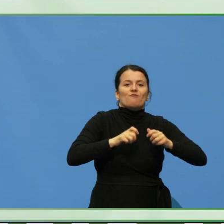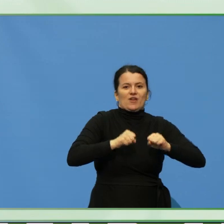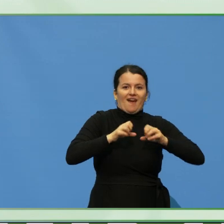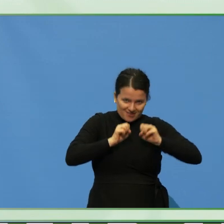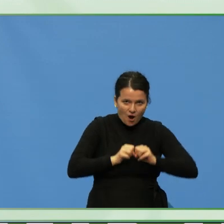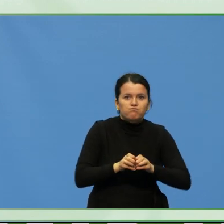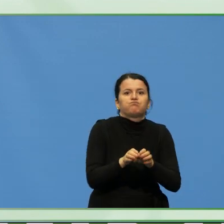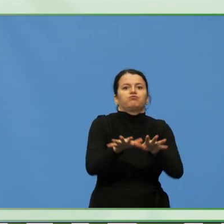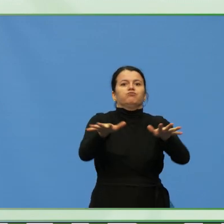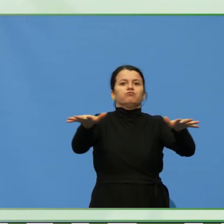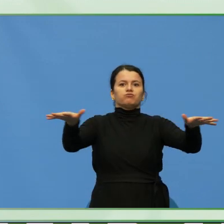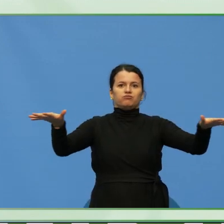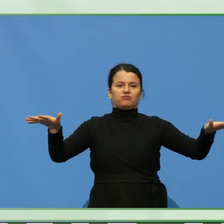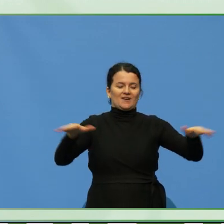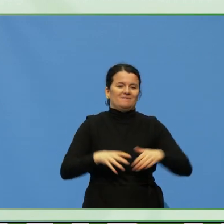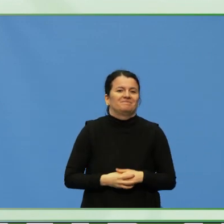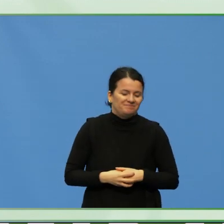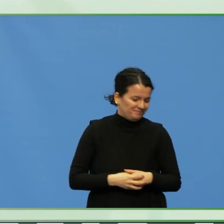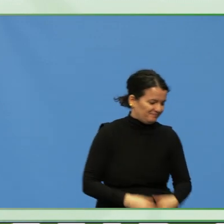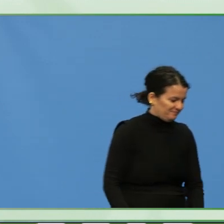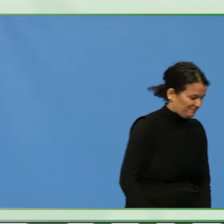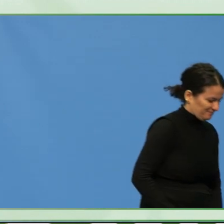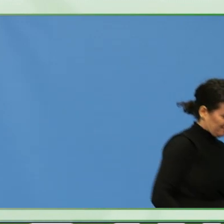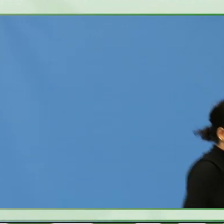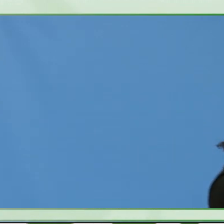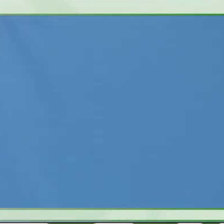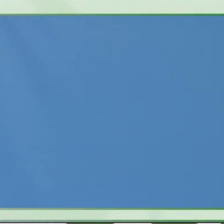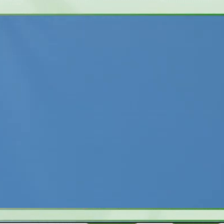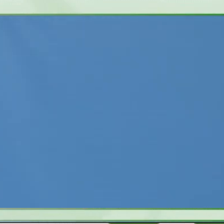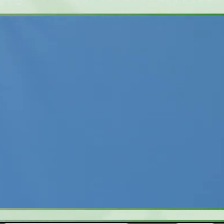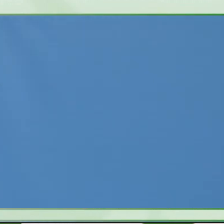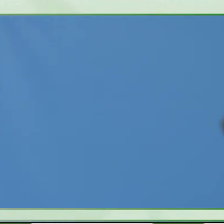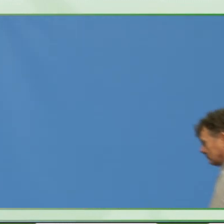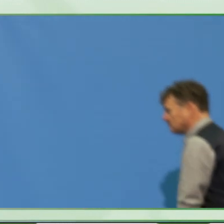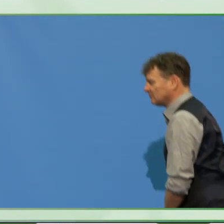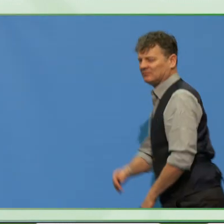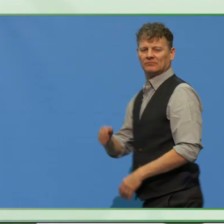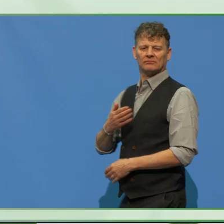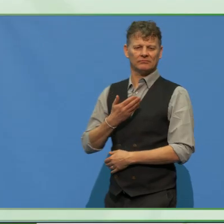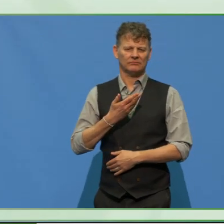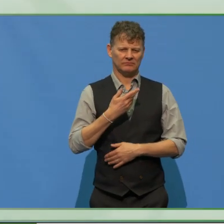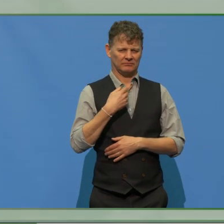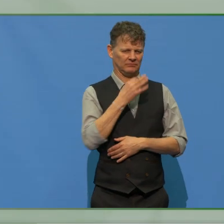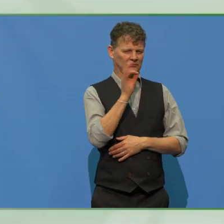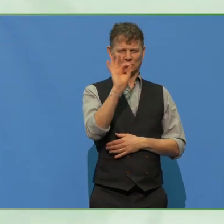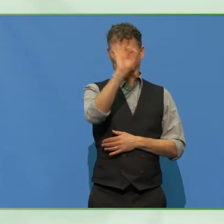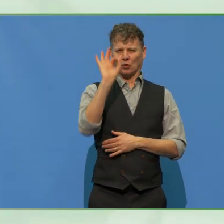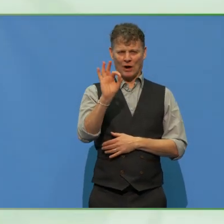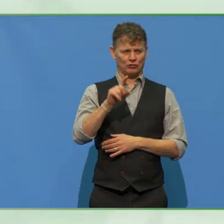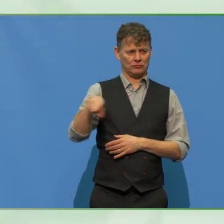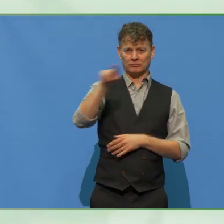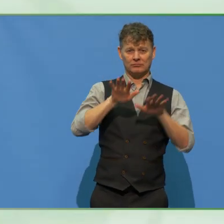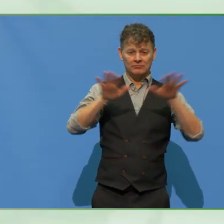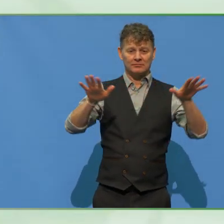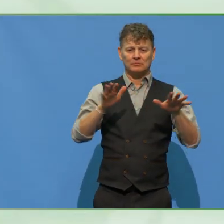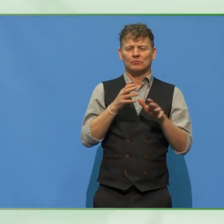question. Yep. So everybody here has now got homework to go to Copilot, Yes. to go to a generative AI tool. And it would be interesting actually to